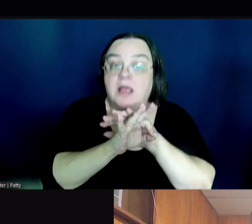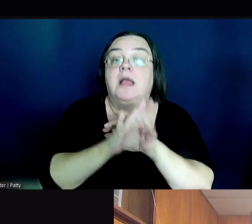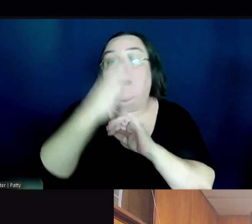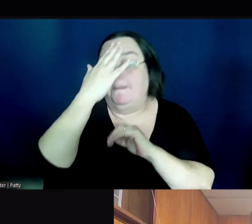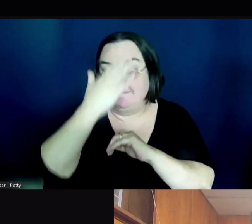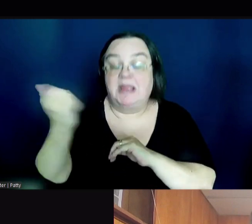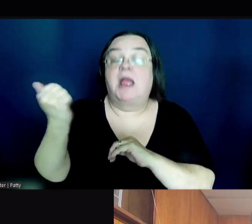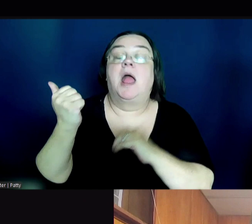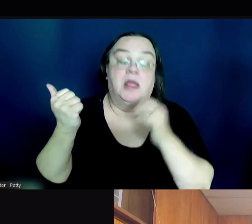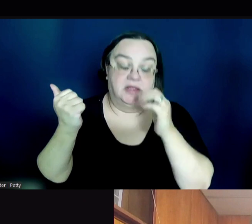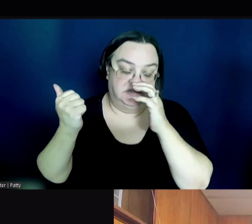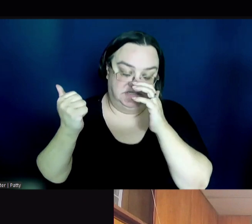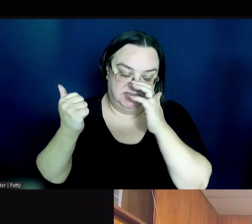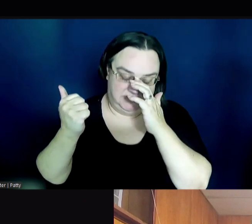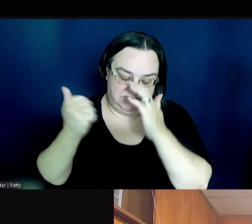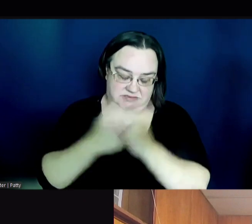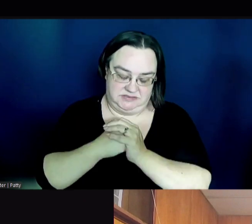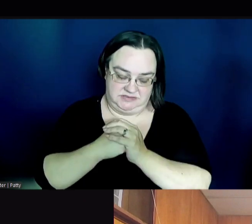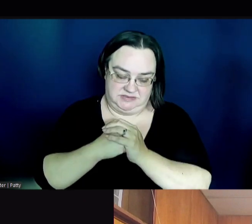ability to